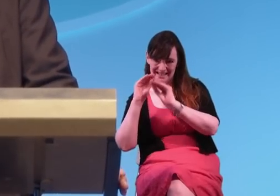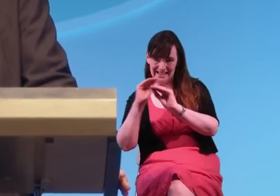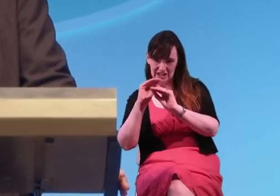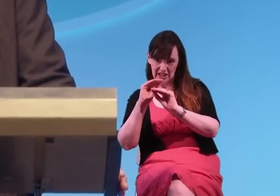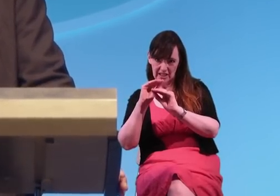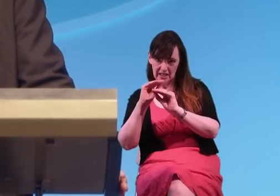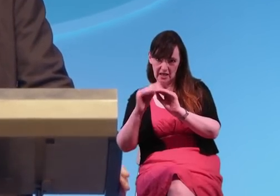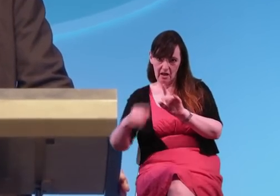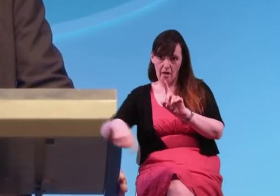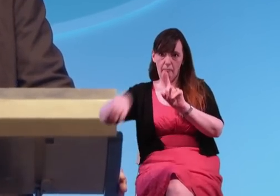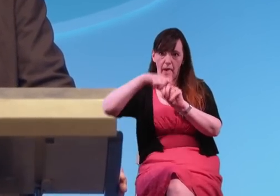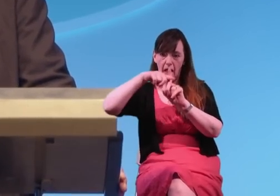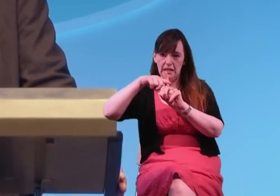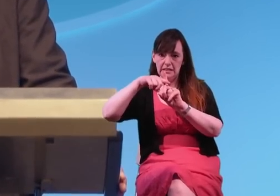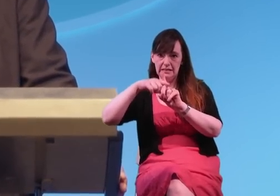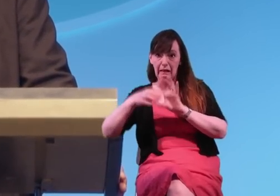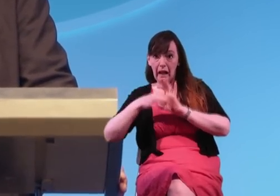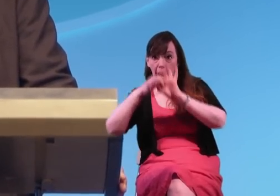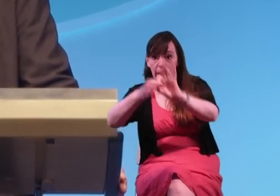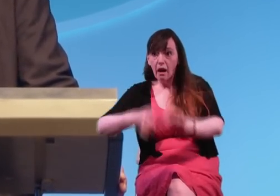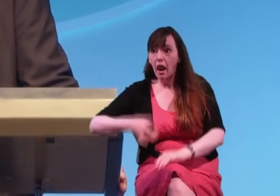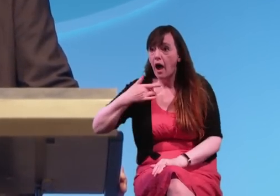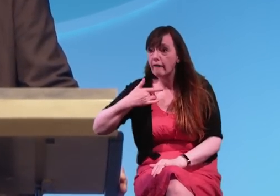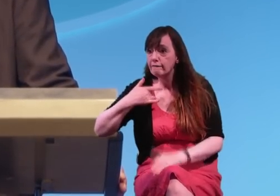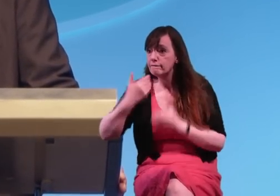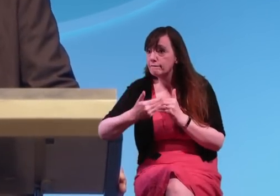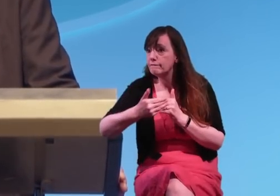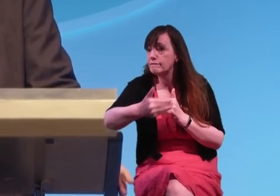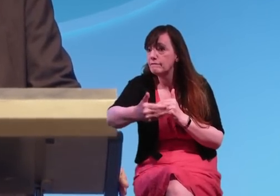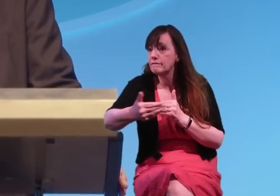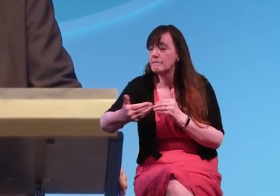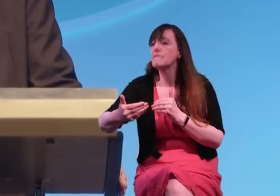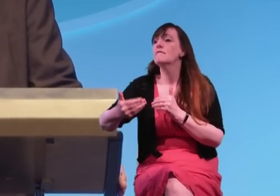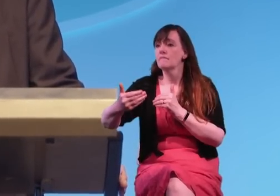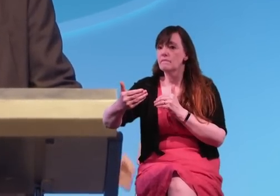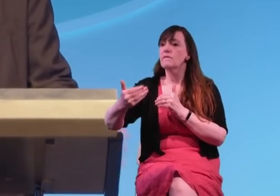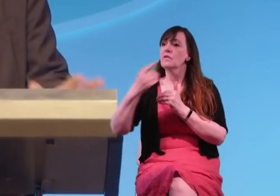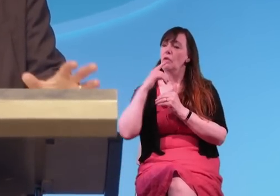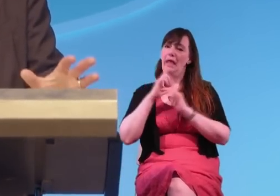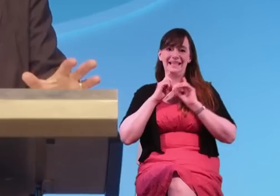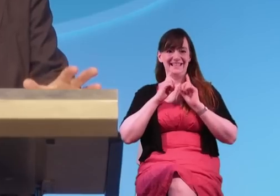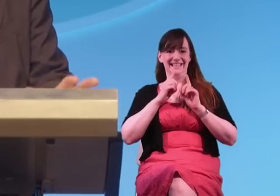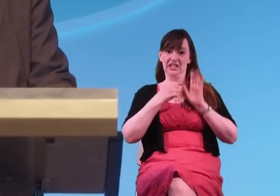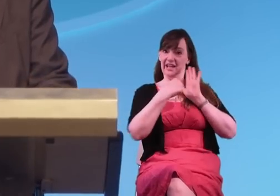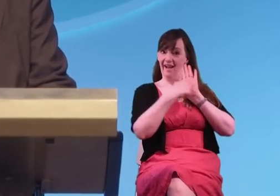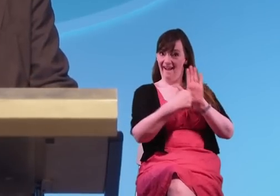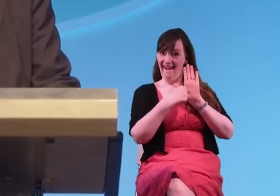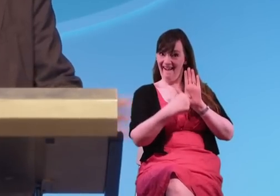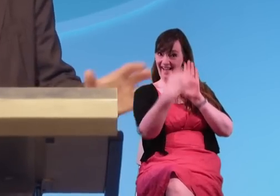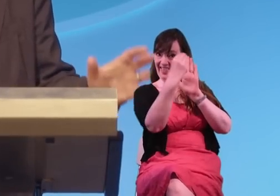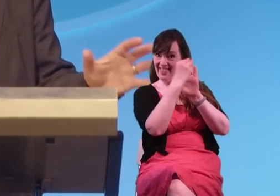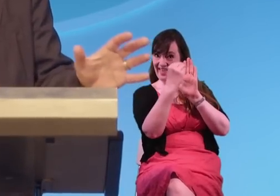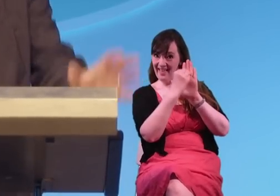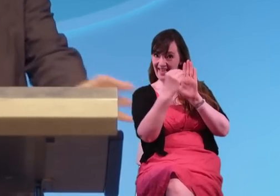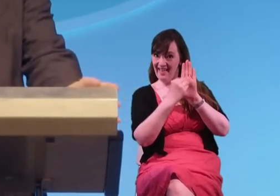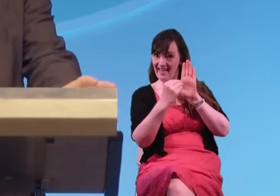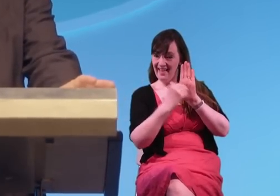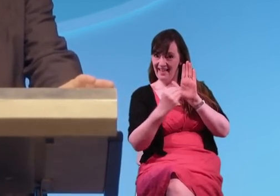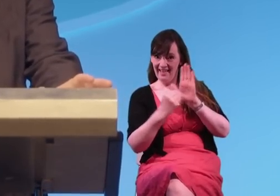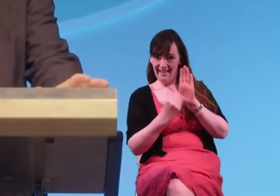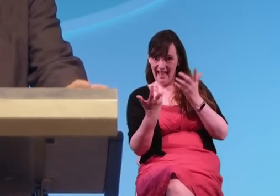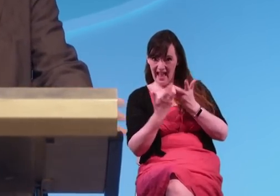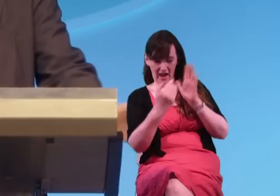plus application. It is, if you like, the didactic element, laying down what is, with the